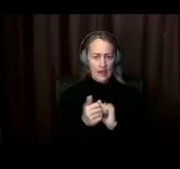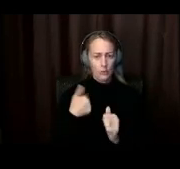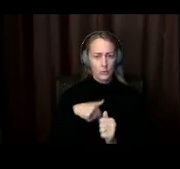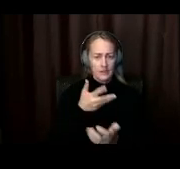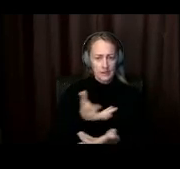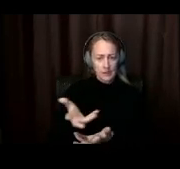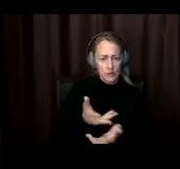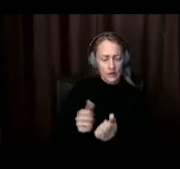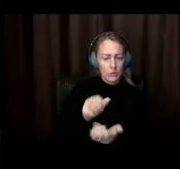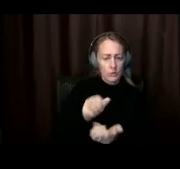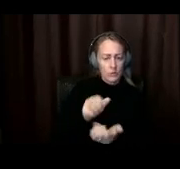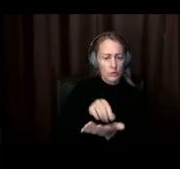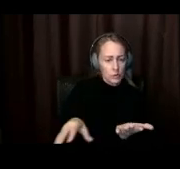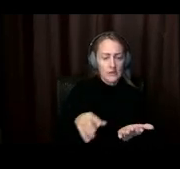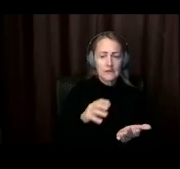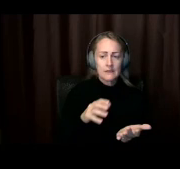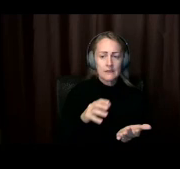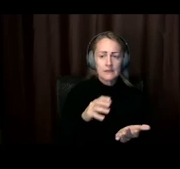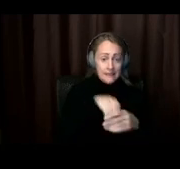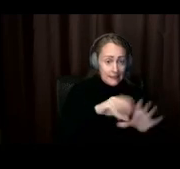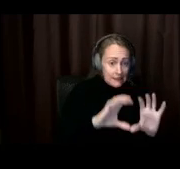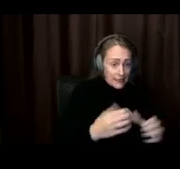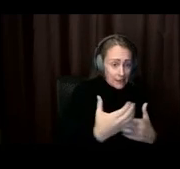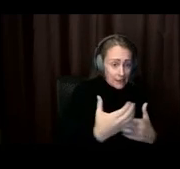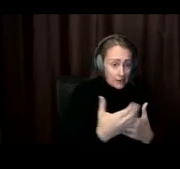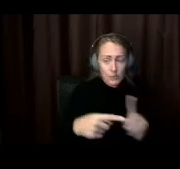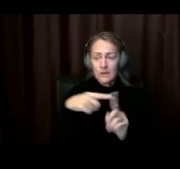not only in the classroom, but outside of the classroom.